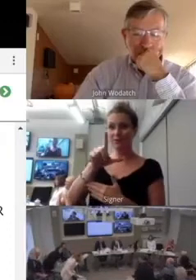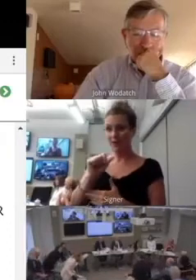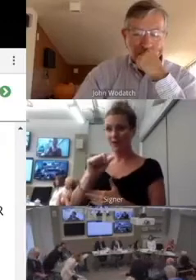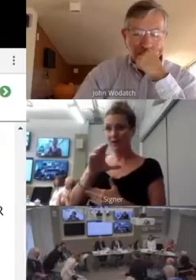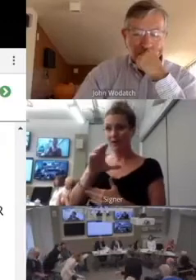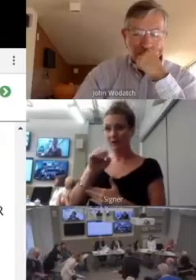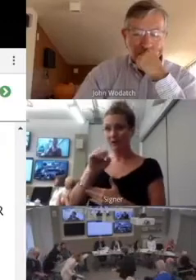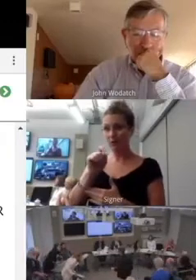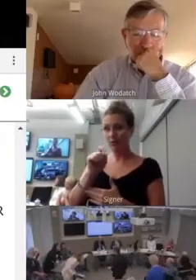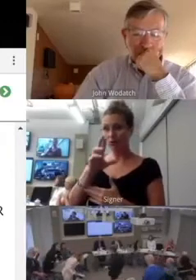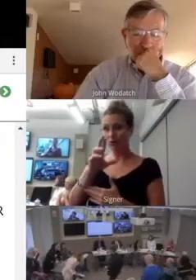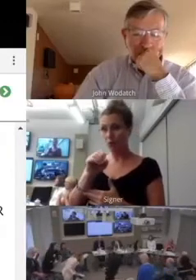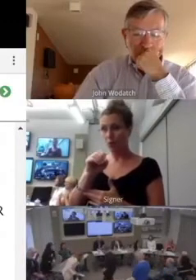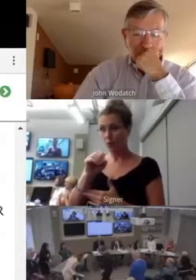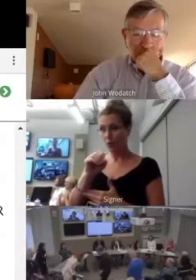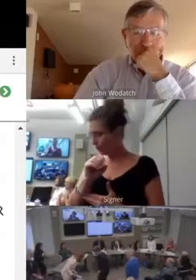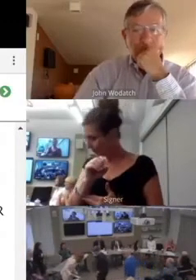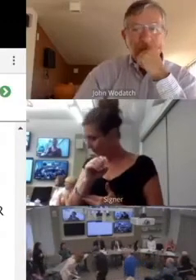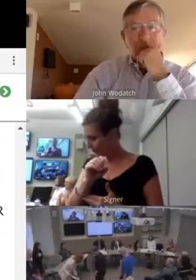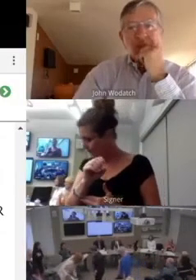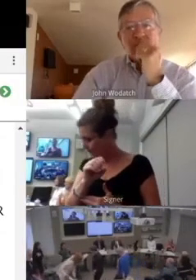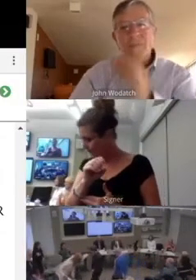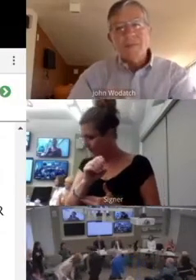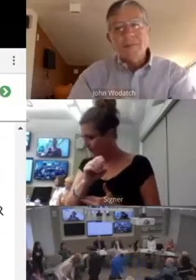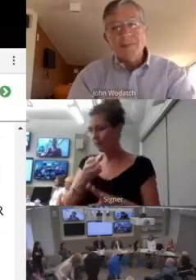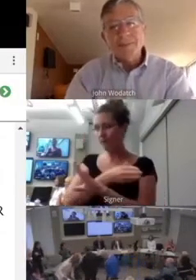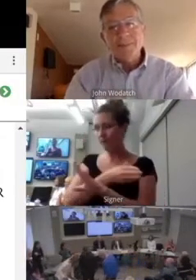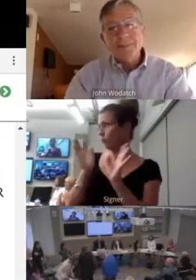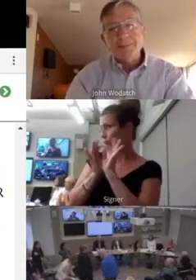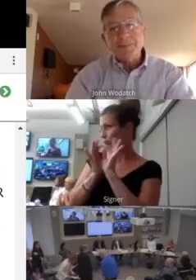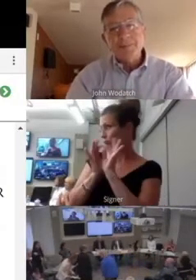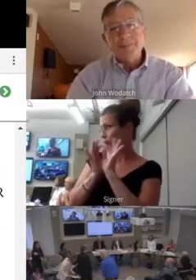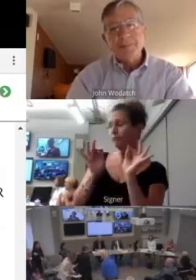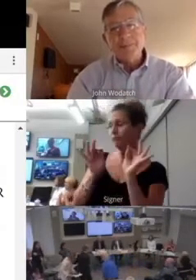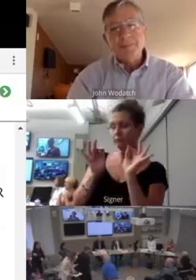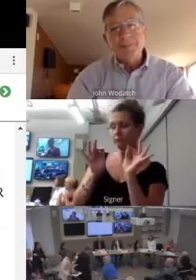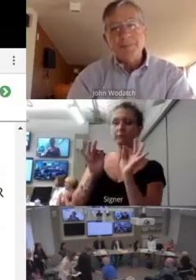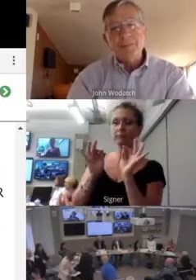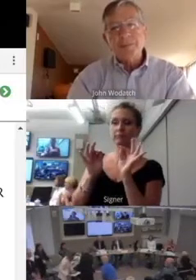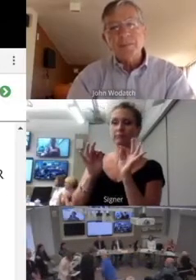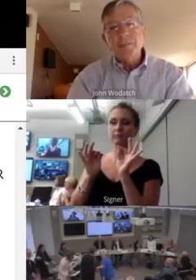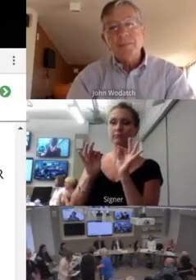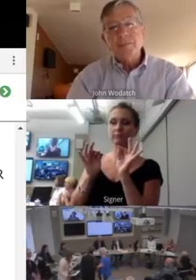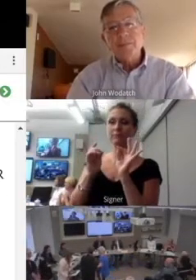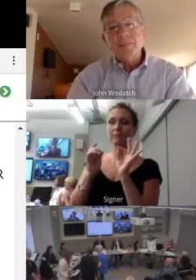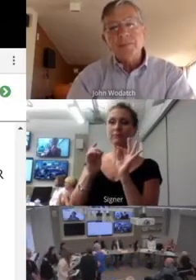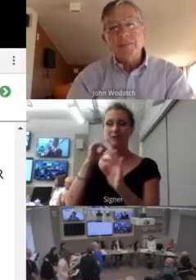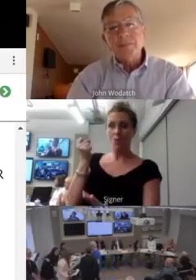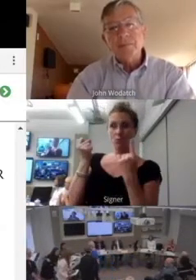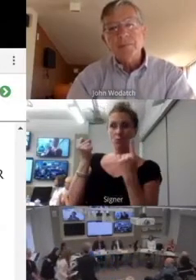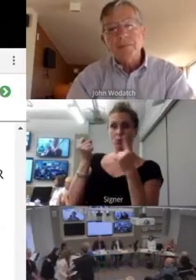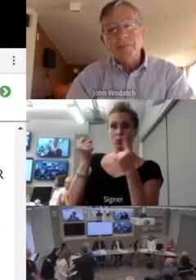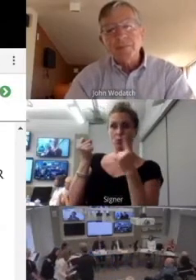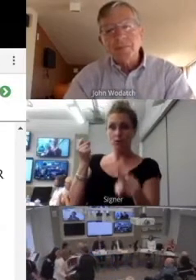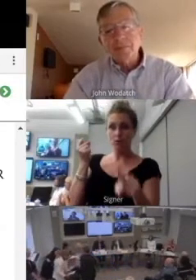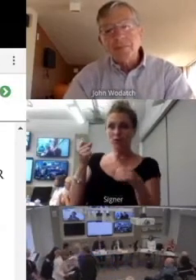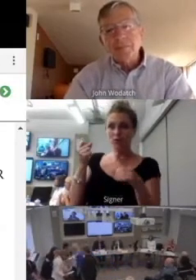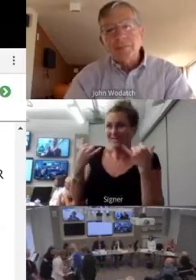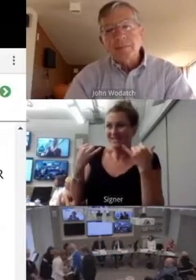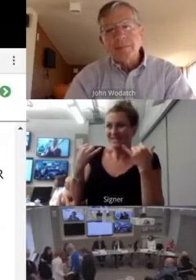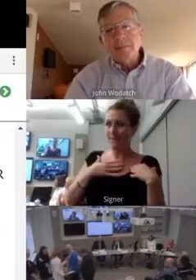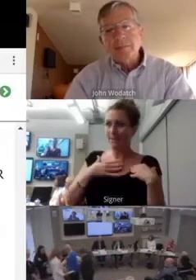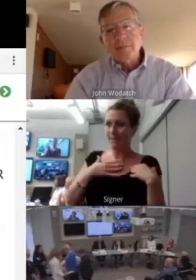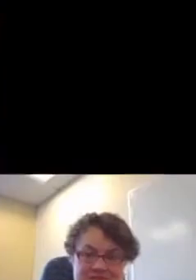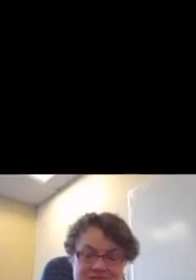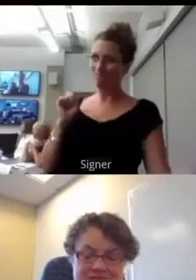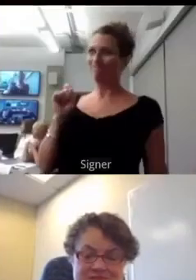say a few words of greeting, I just want to, I've held one question back and now it's my chance. We know you're going to watch the whole video, but this is